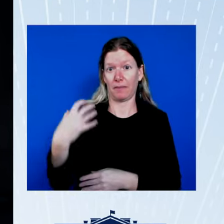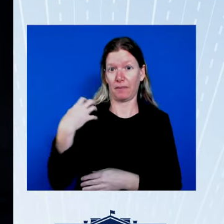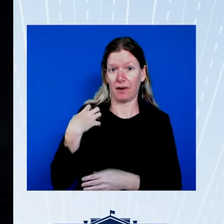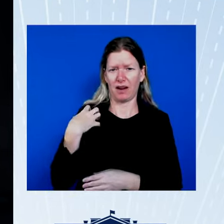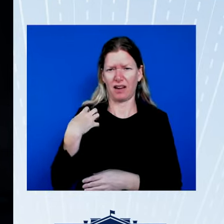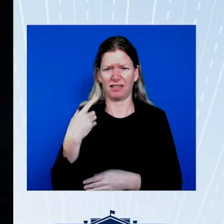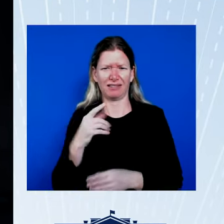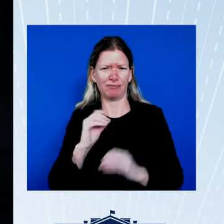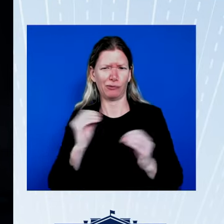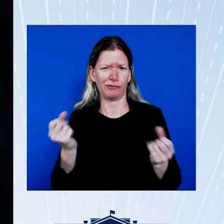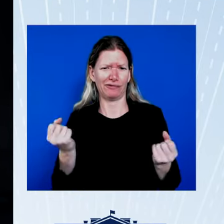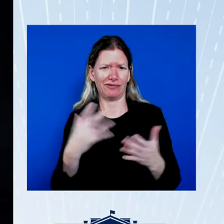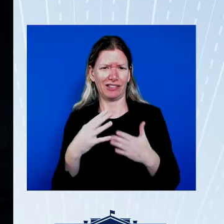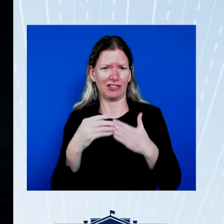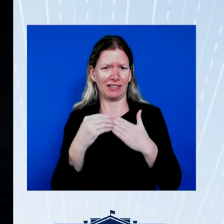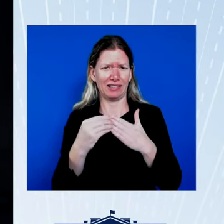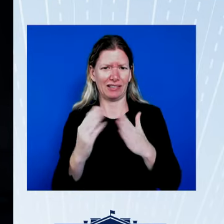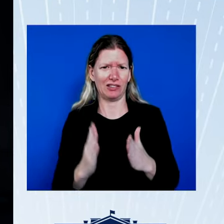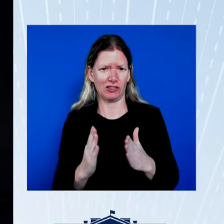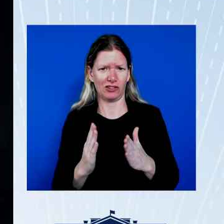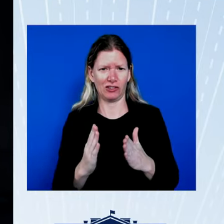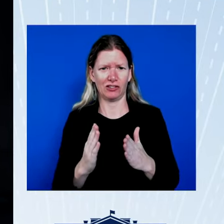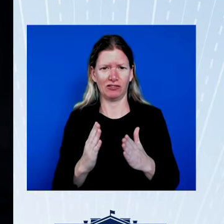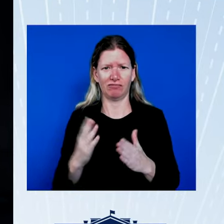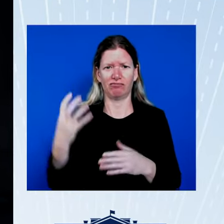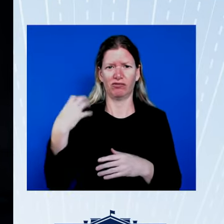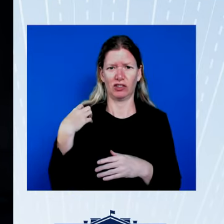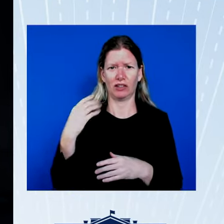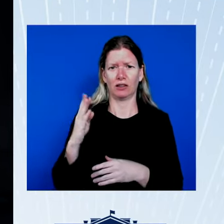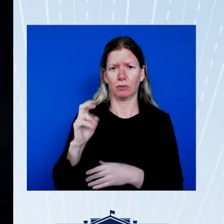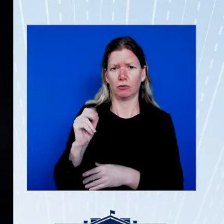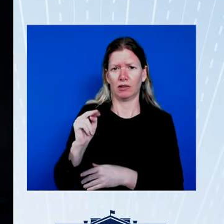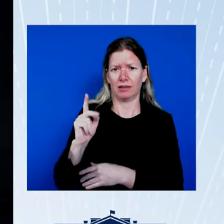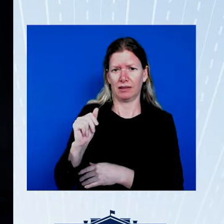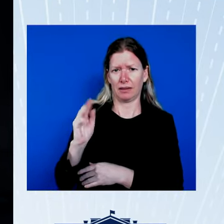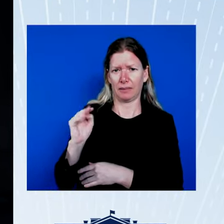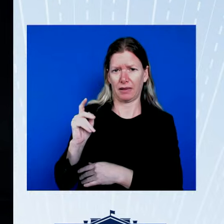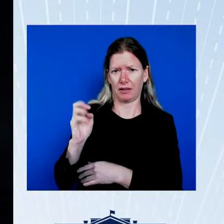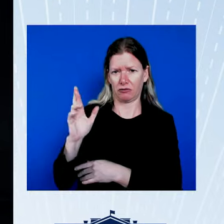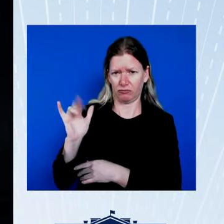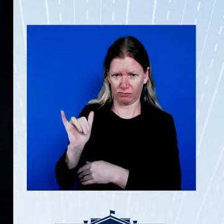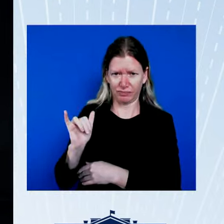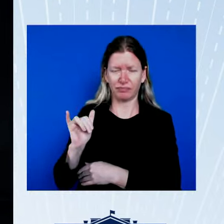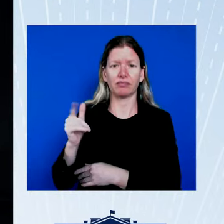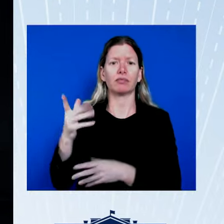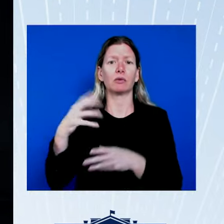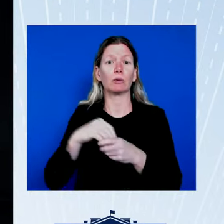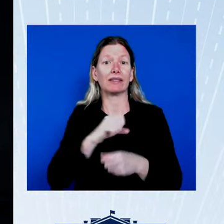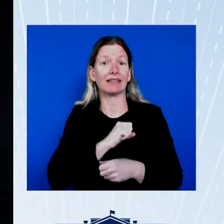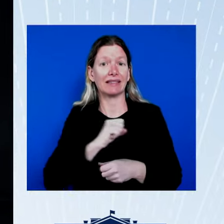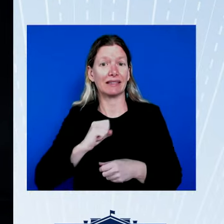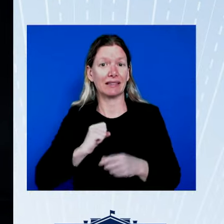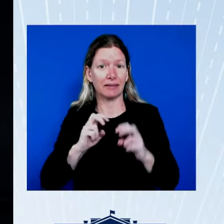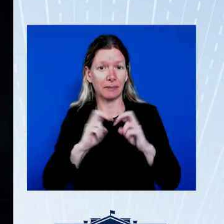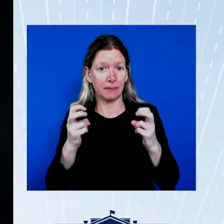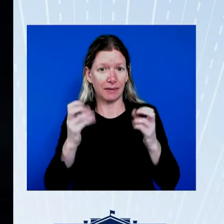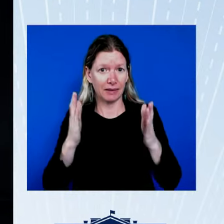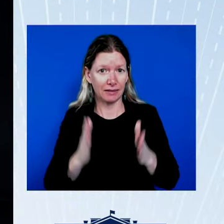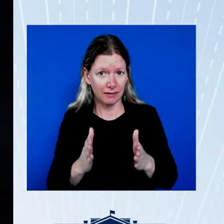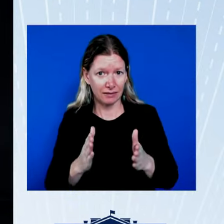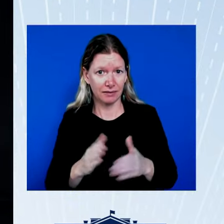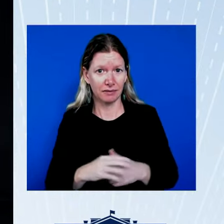esteemed panelists that include Marissa Ajo, who's the climate director for the Executive Office, Climate Office of King